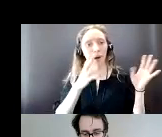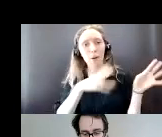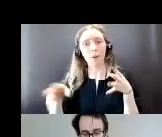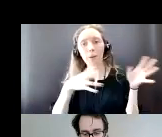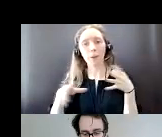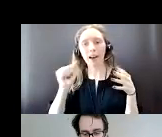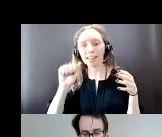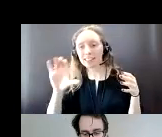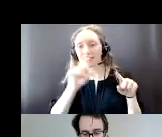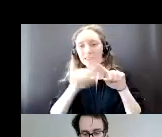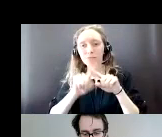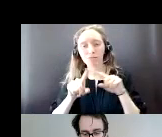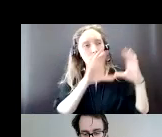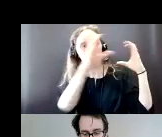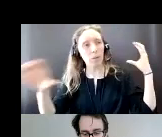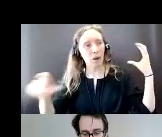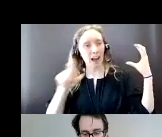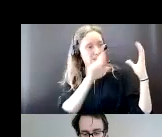company offering a better